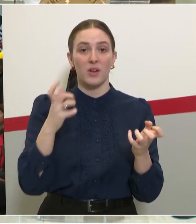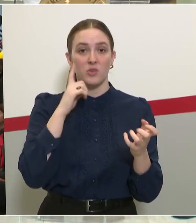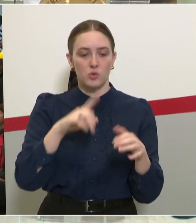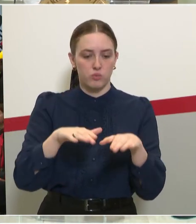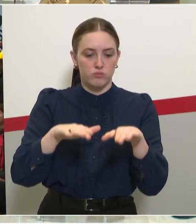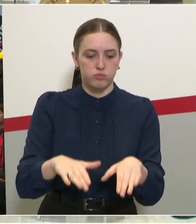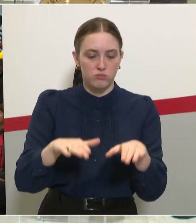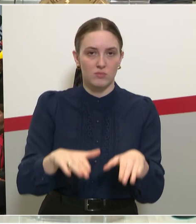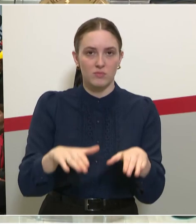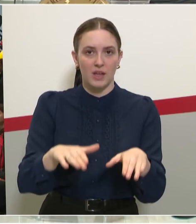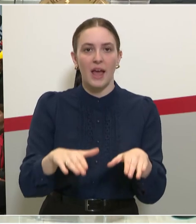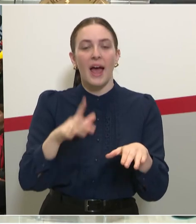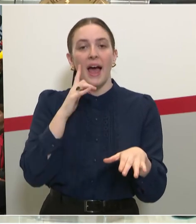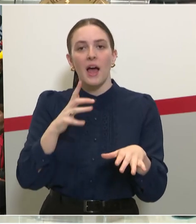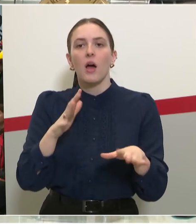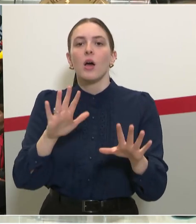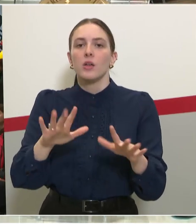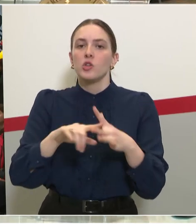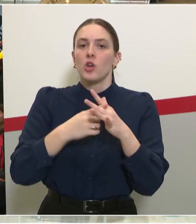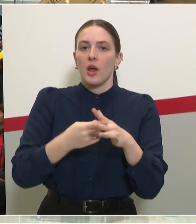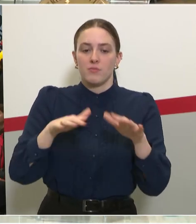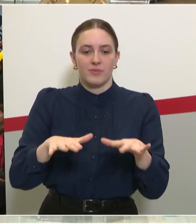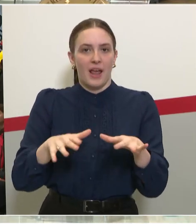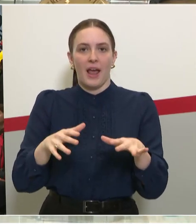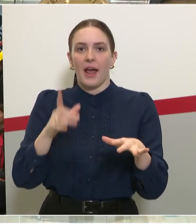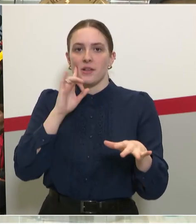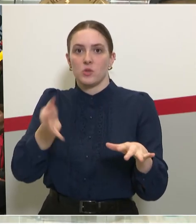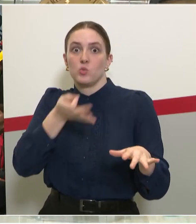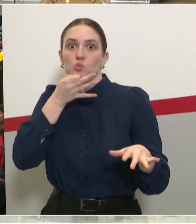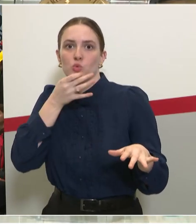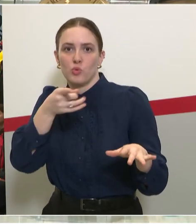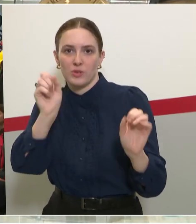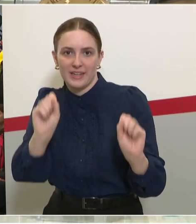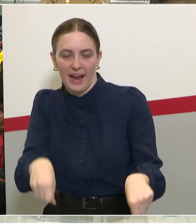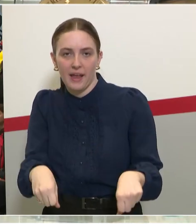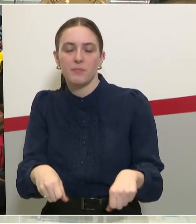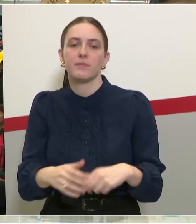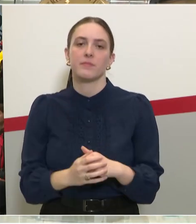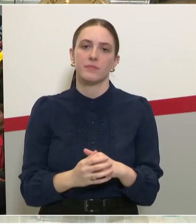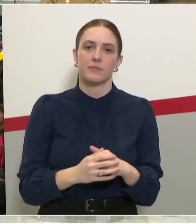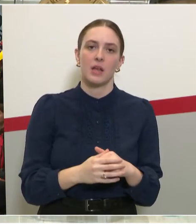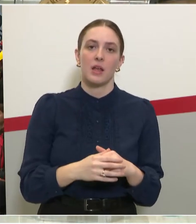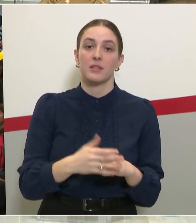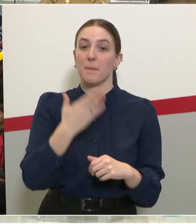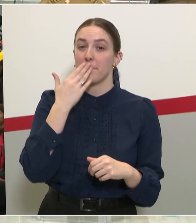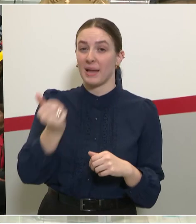fast and as well. You want to start compressions as quick as you can. The optimal hand position,